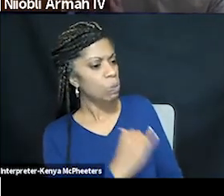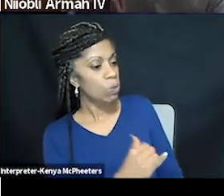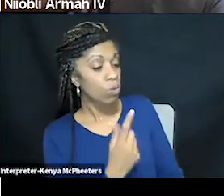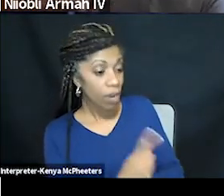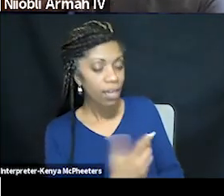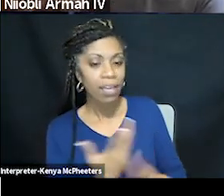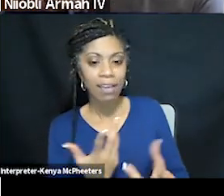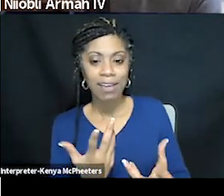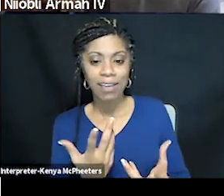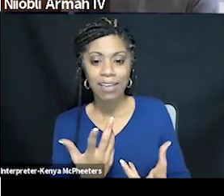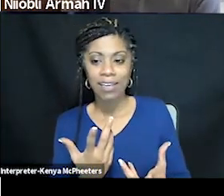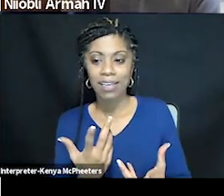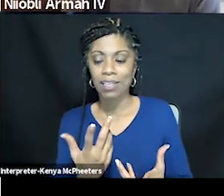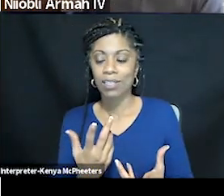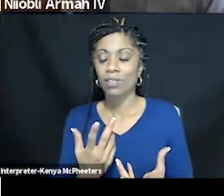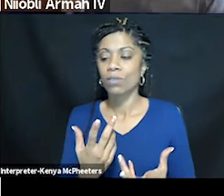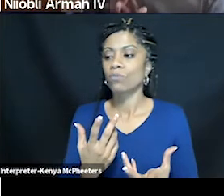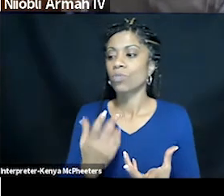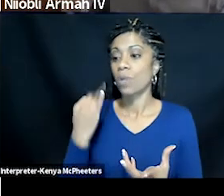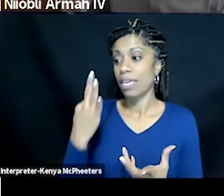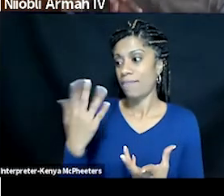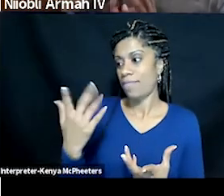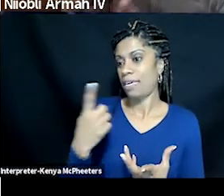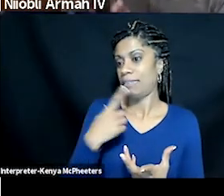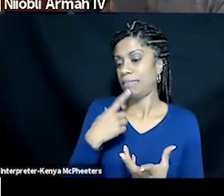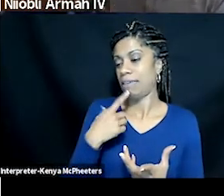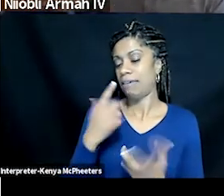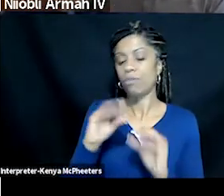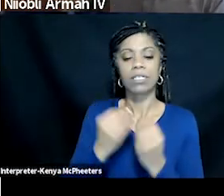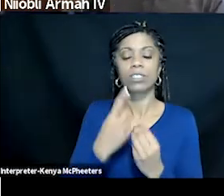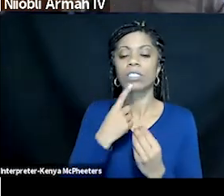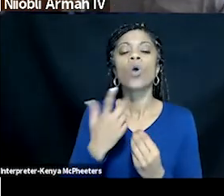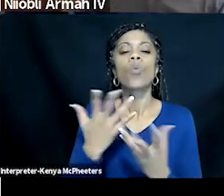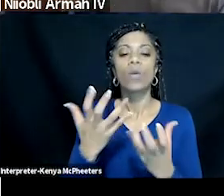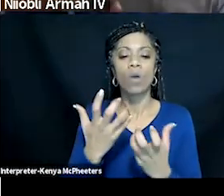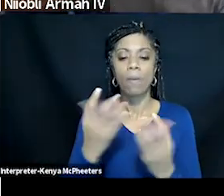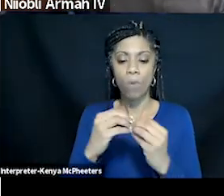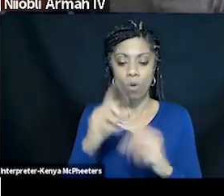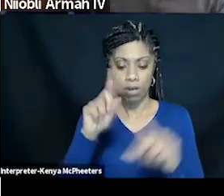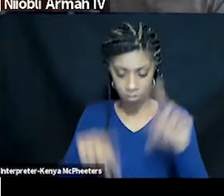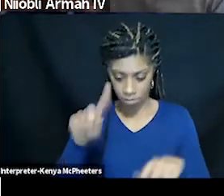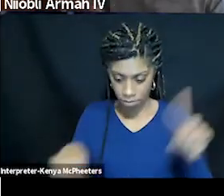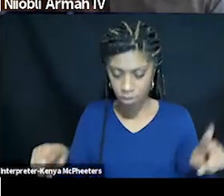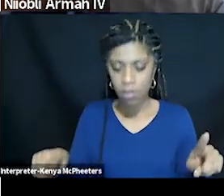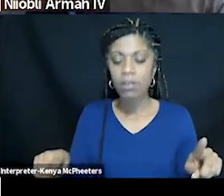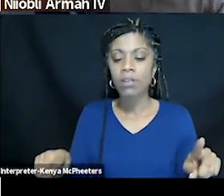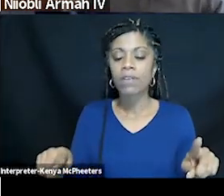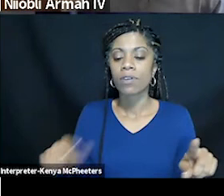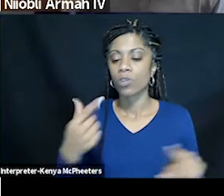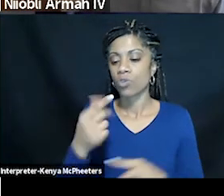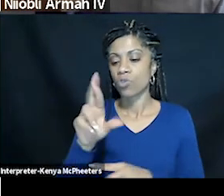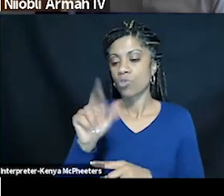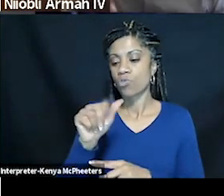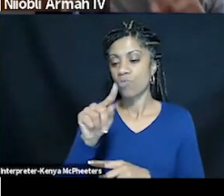we want a more diverse grantee pool. Like, great. We want more diverse grantees. A grant manager has